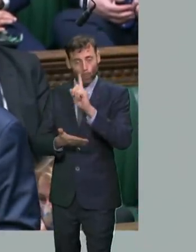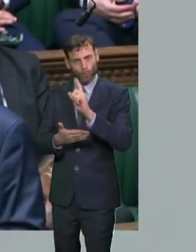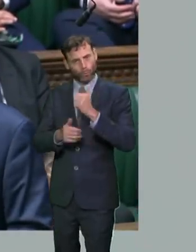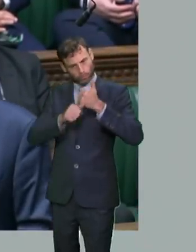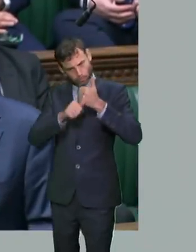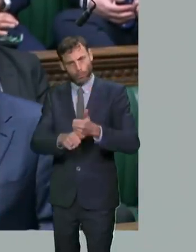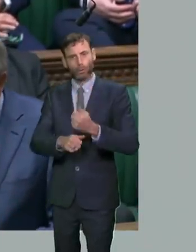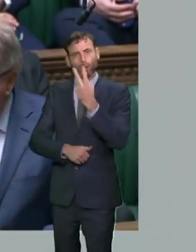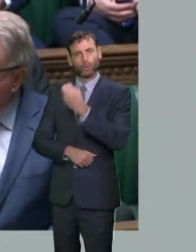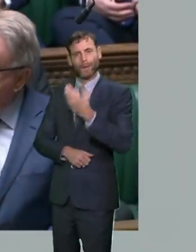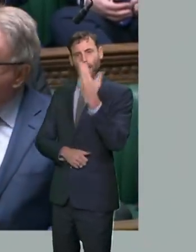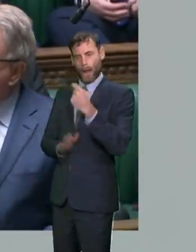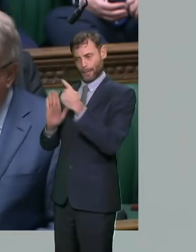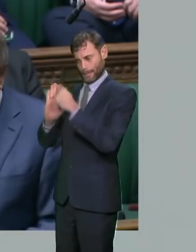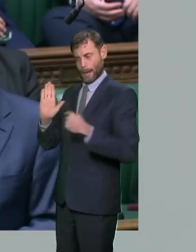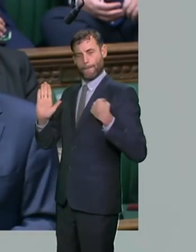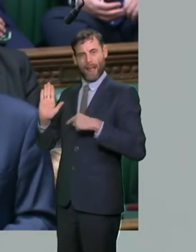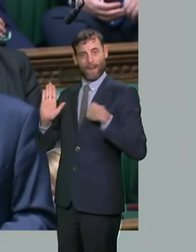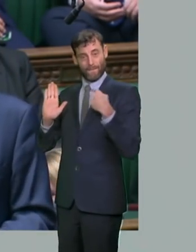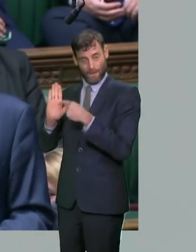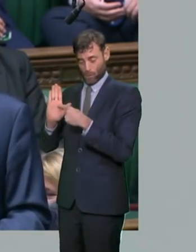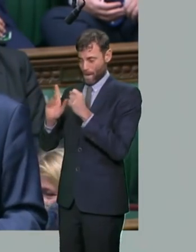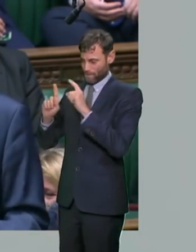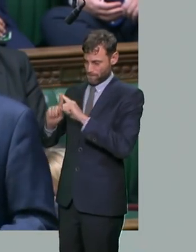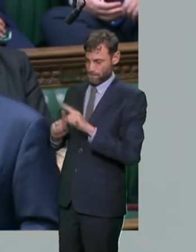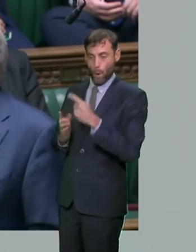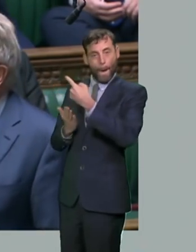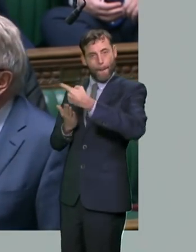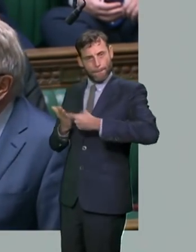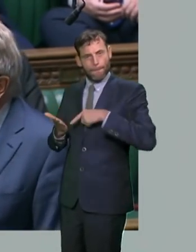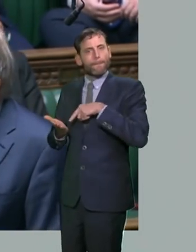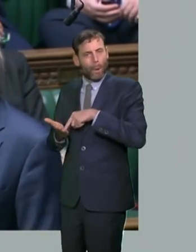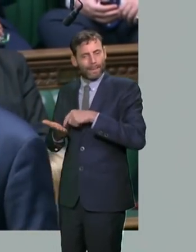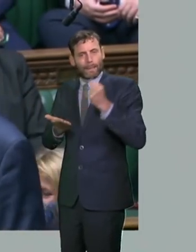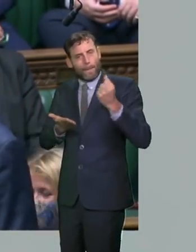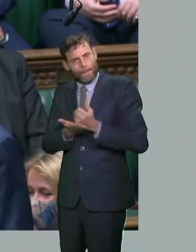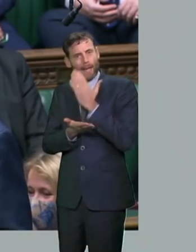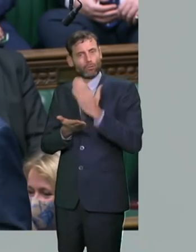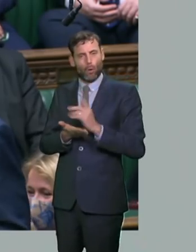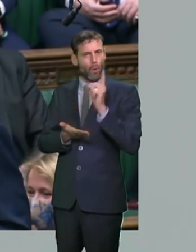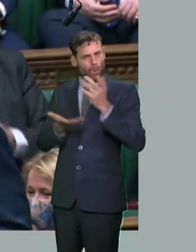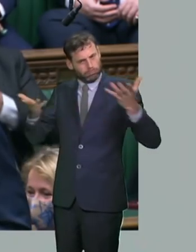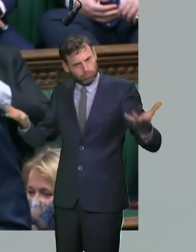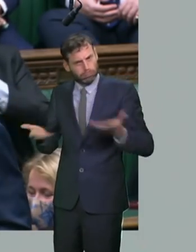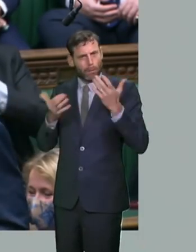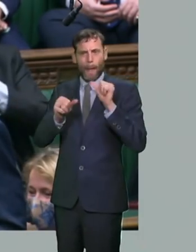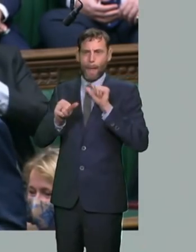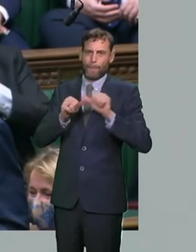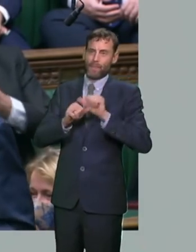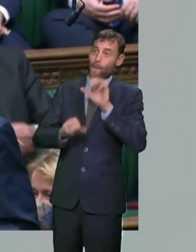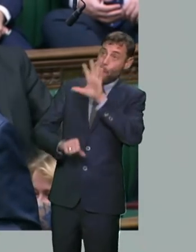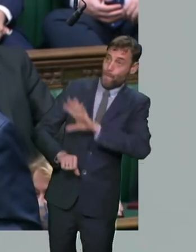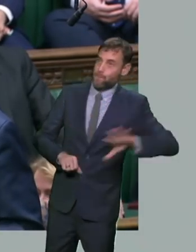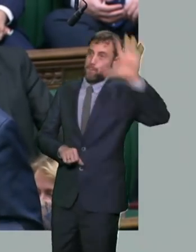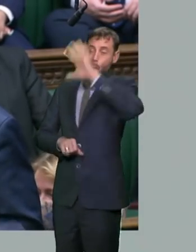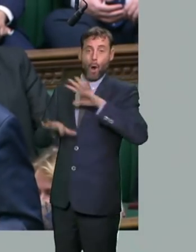2019 manifesto and implement policies to ensure that we build up better for the whole country,